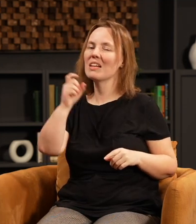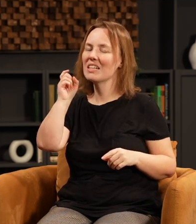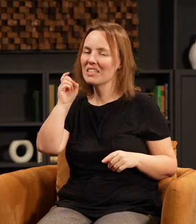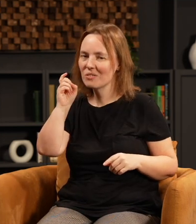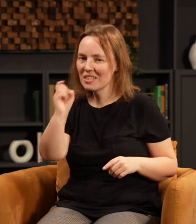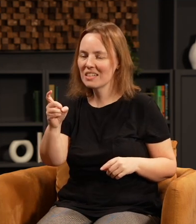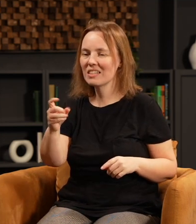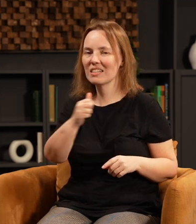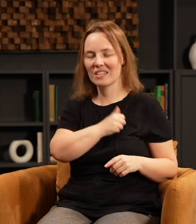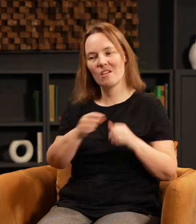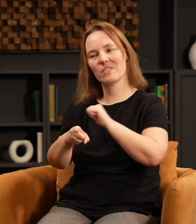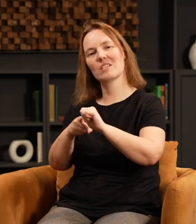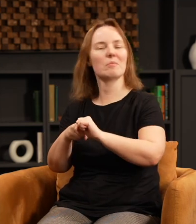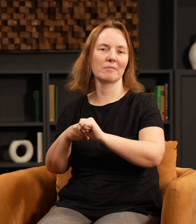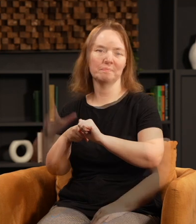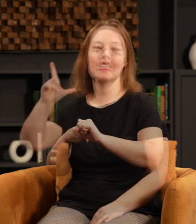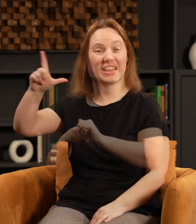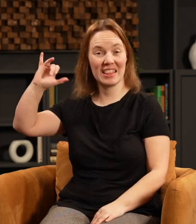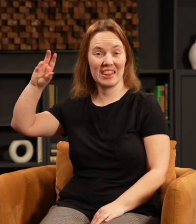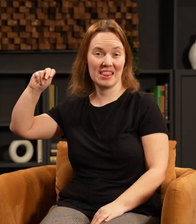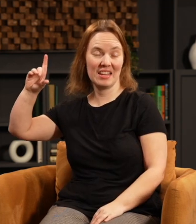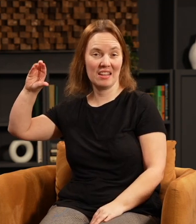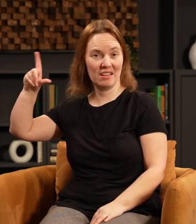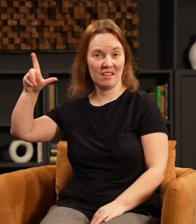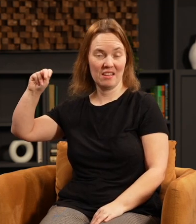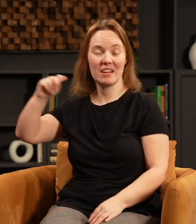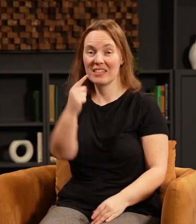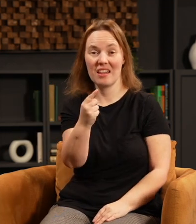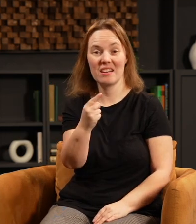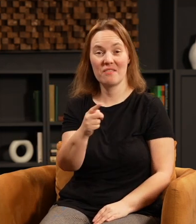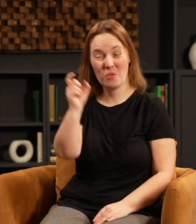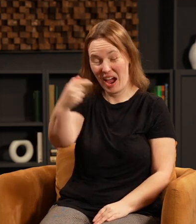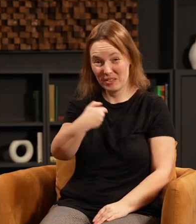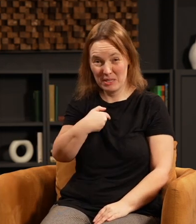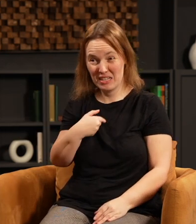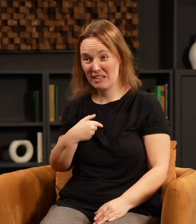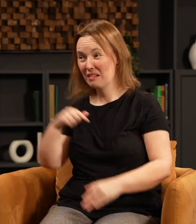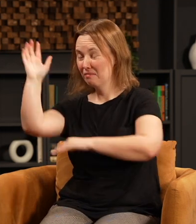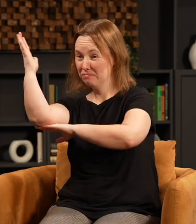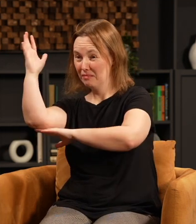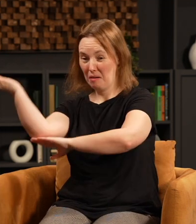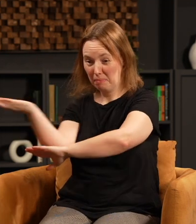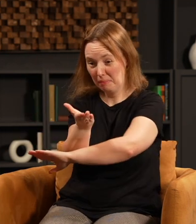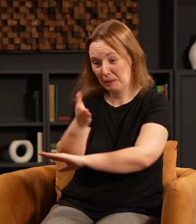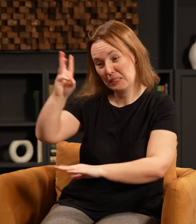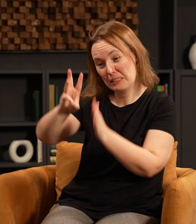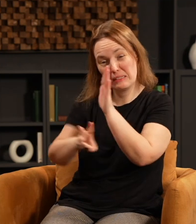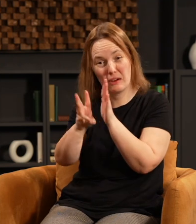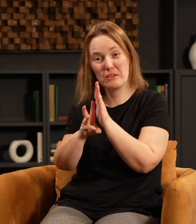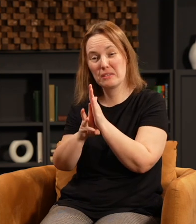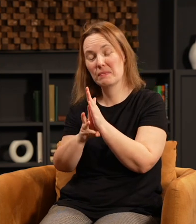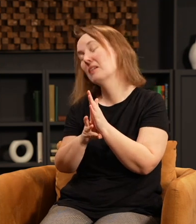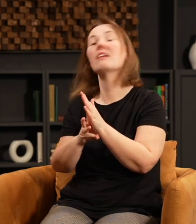self-discipline. Self-discipline. It was Abraham Lincoln who said, if you ask me to cut down a tree in 6 hours, I'll spend the first